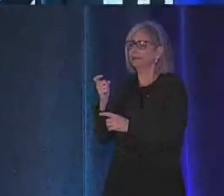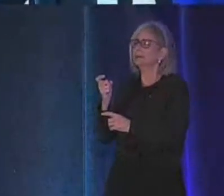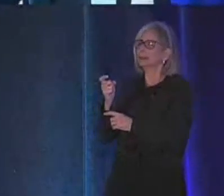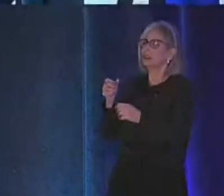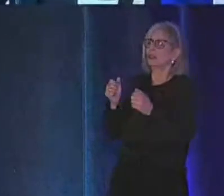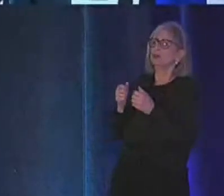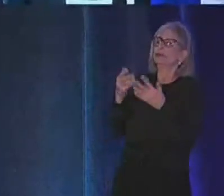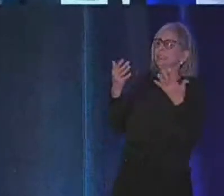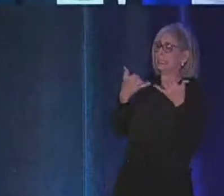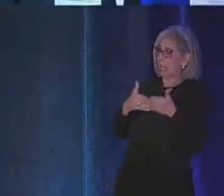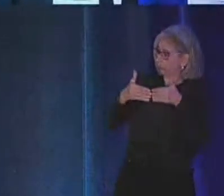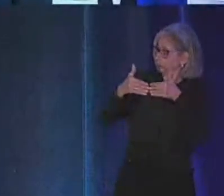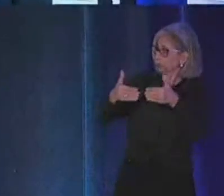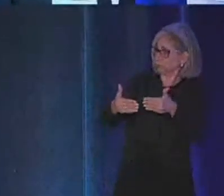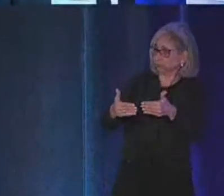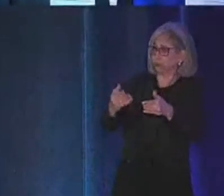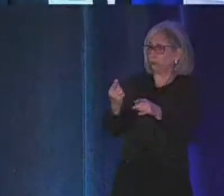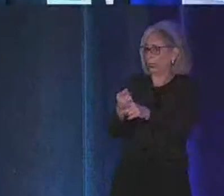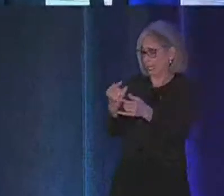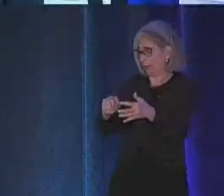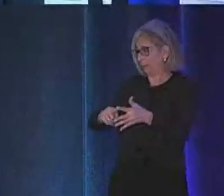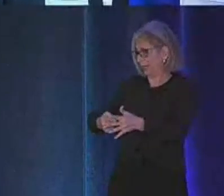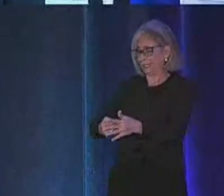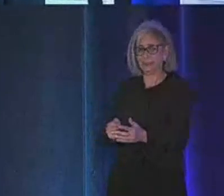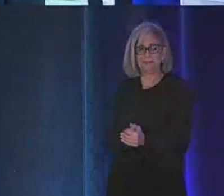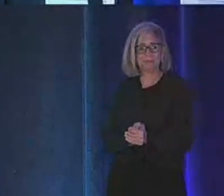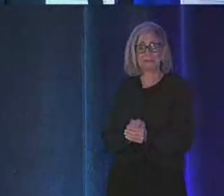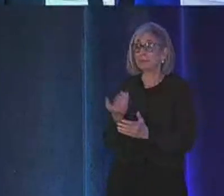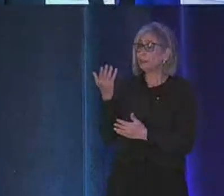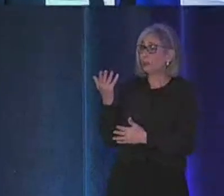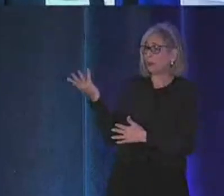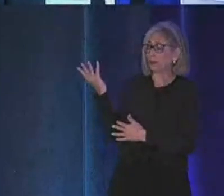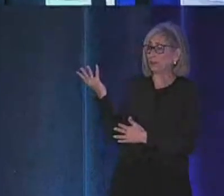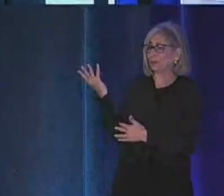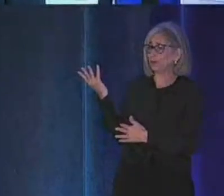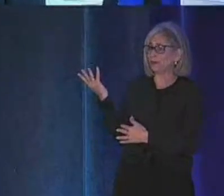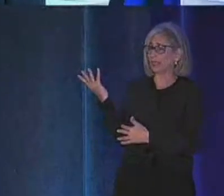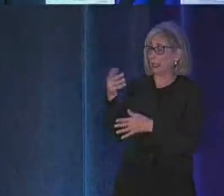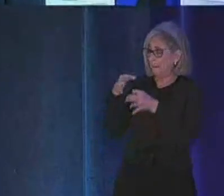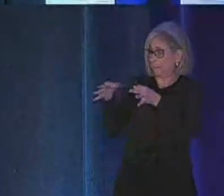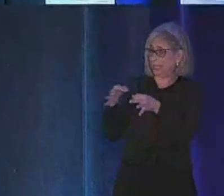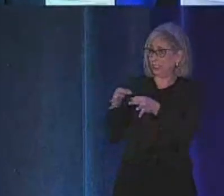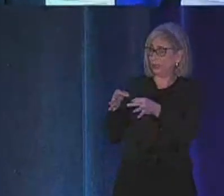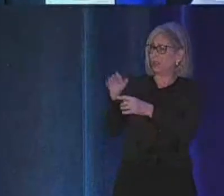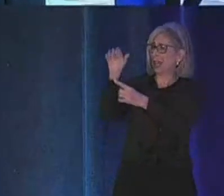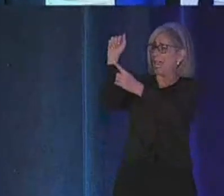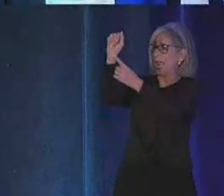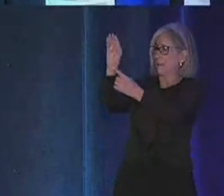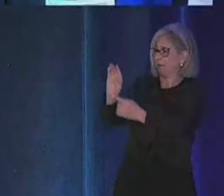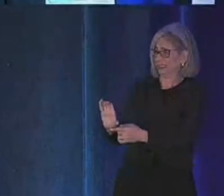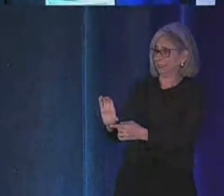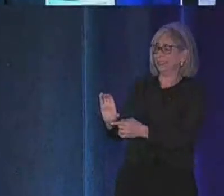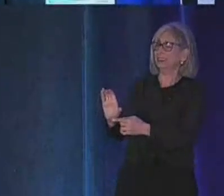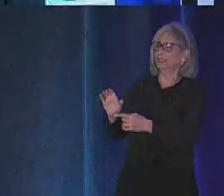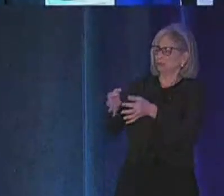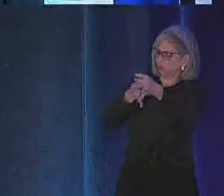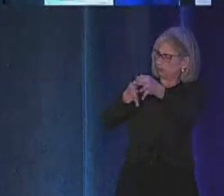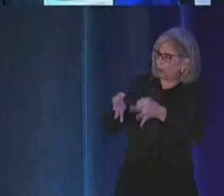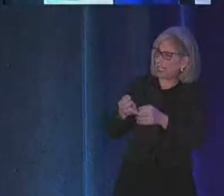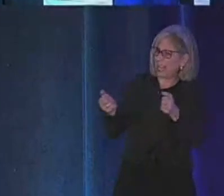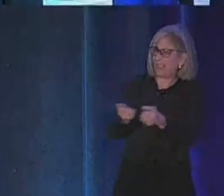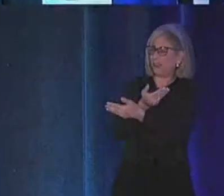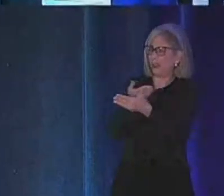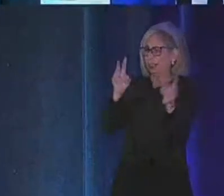going to get things going right now. So as was mentioned, we're going to go through the alphabet, and I'm going to talk about pretty